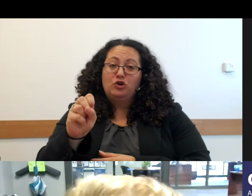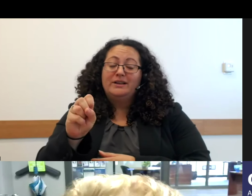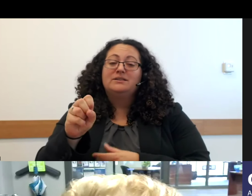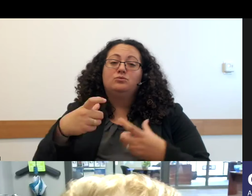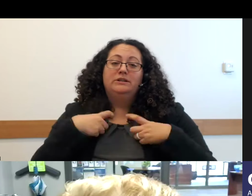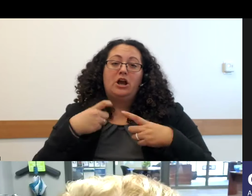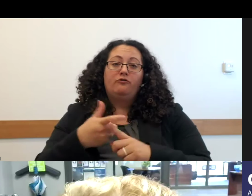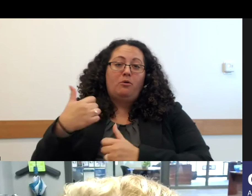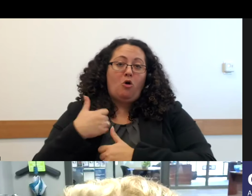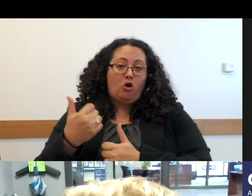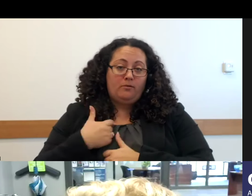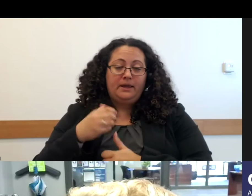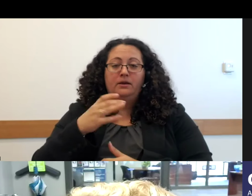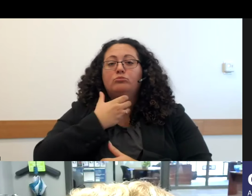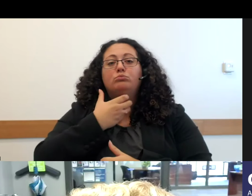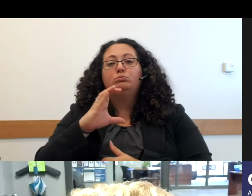U.S. Marine Corps.